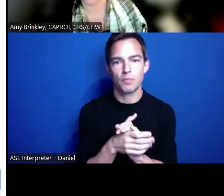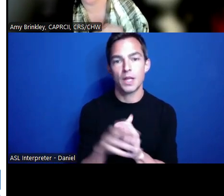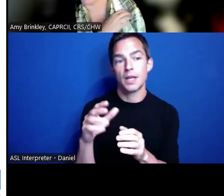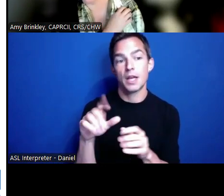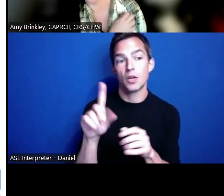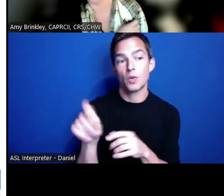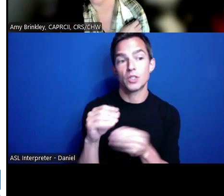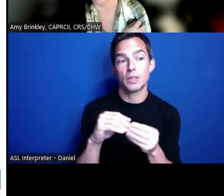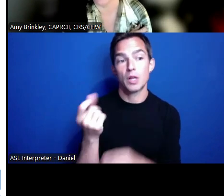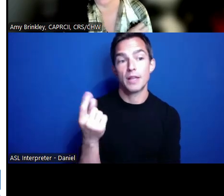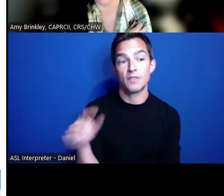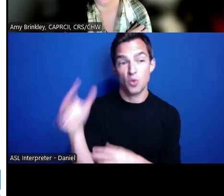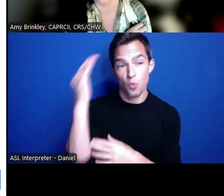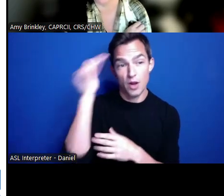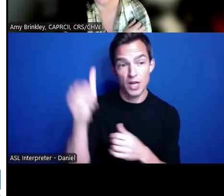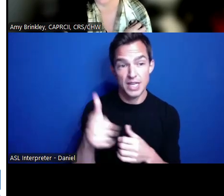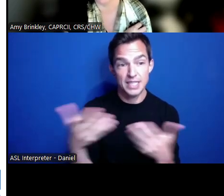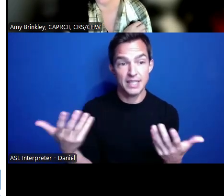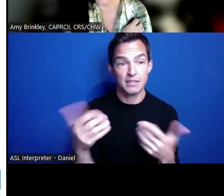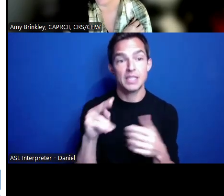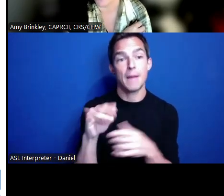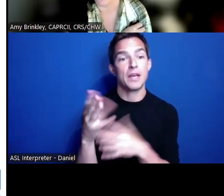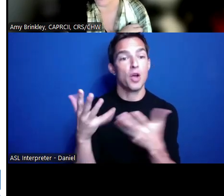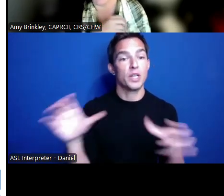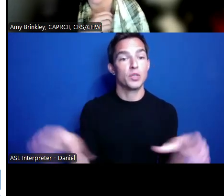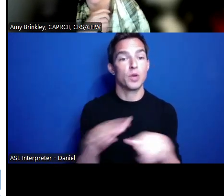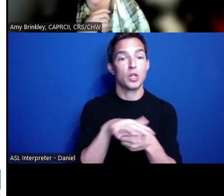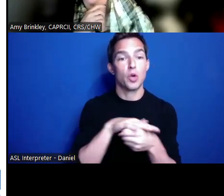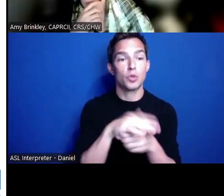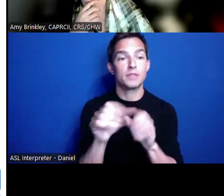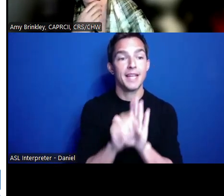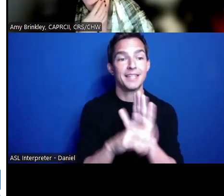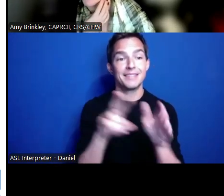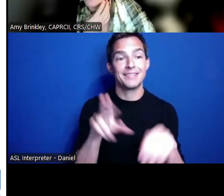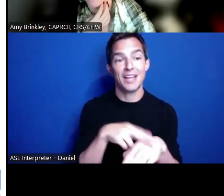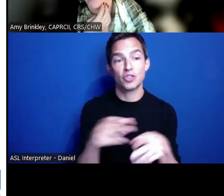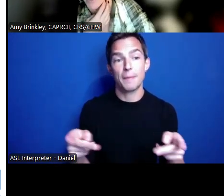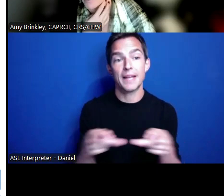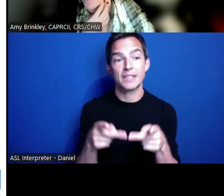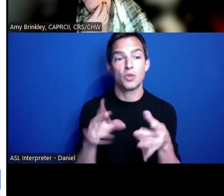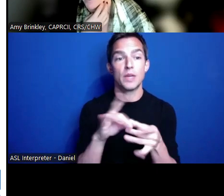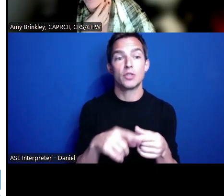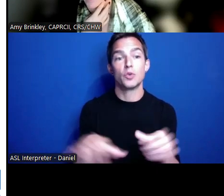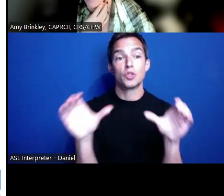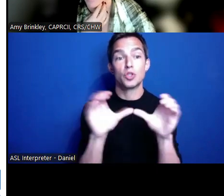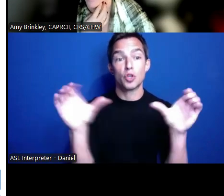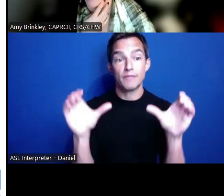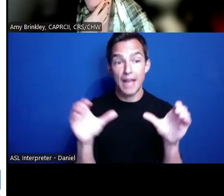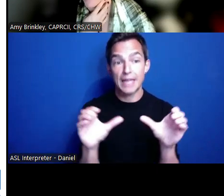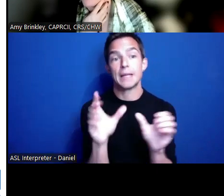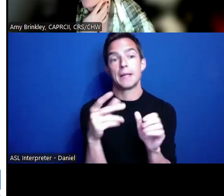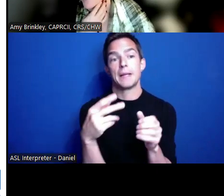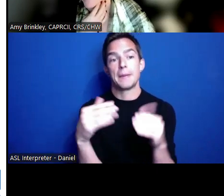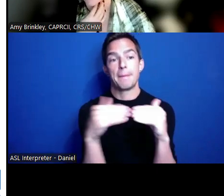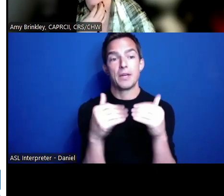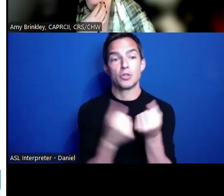are you aware of anything that NAMI is already doing in the local, state, or national space related to certifying peer support credentialing?